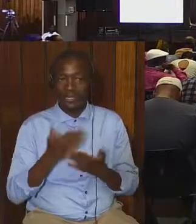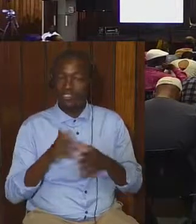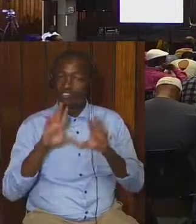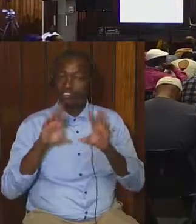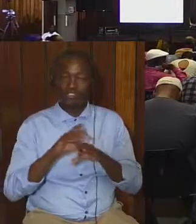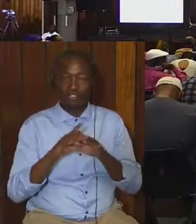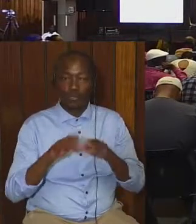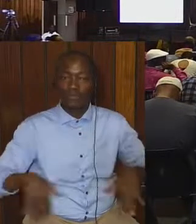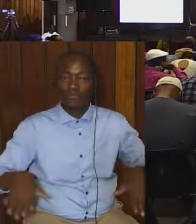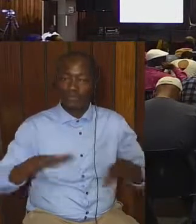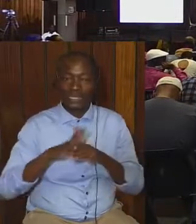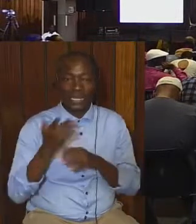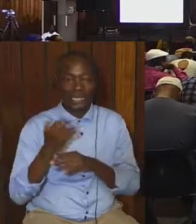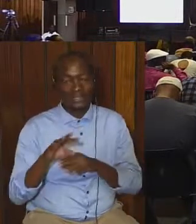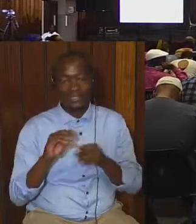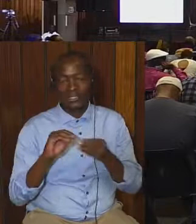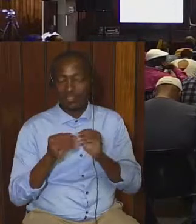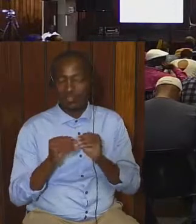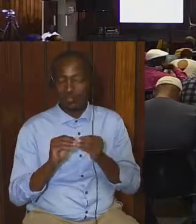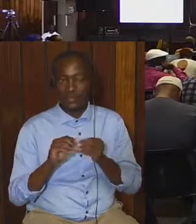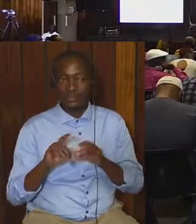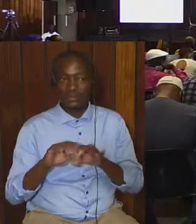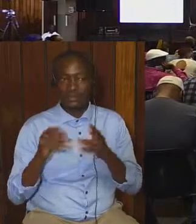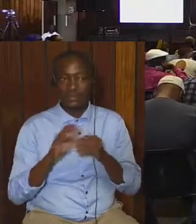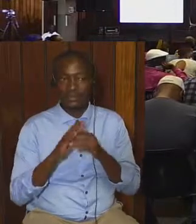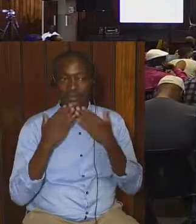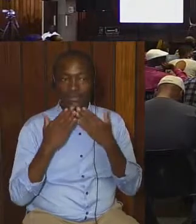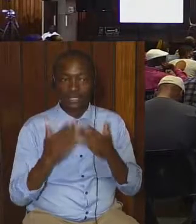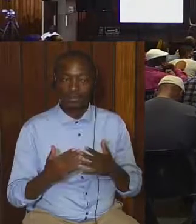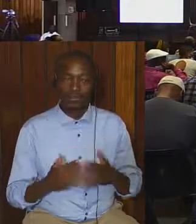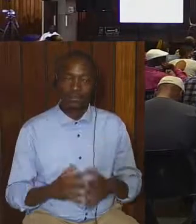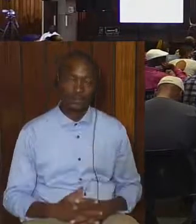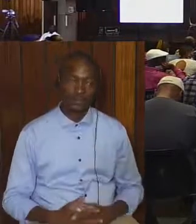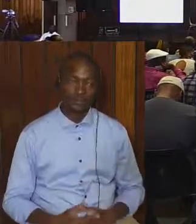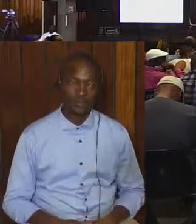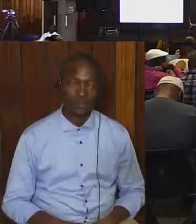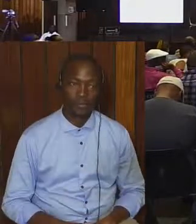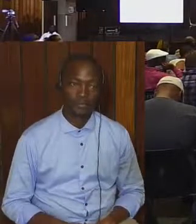amise yonke into until ilungise konke lokho ekufanele lilunge. Ngiyabonga.